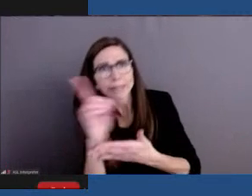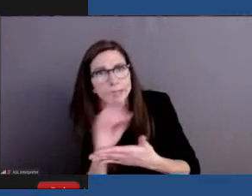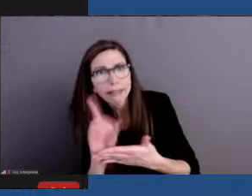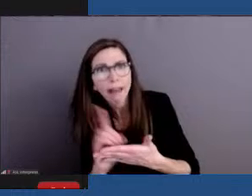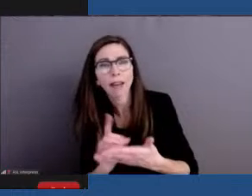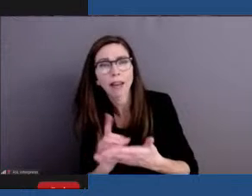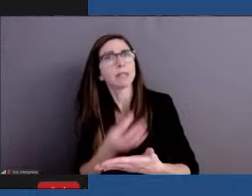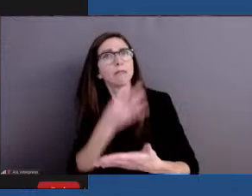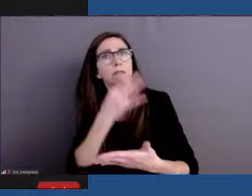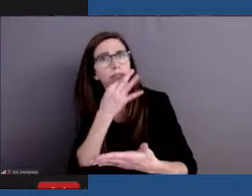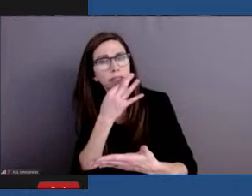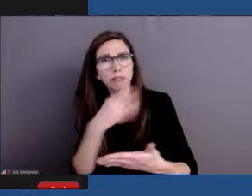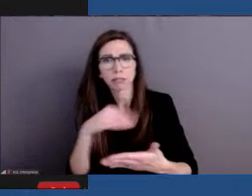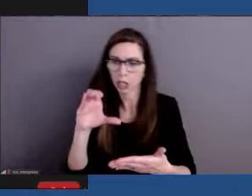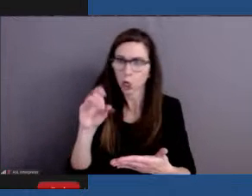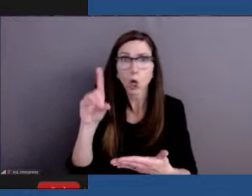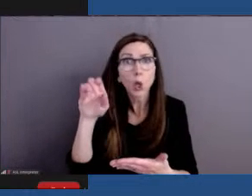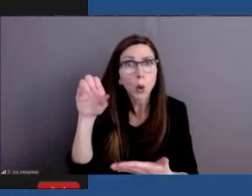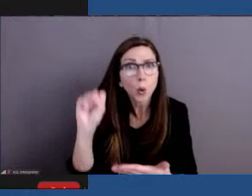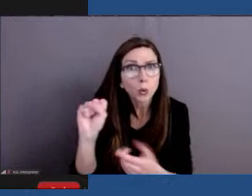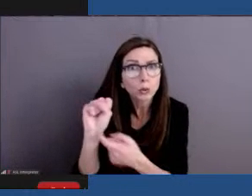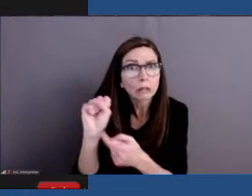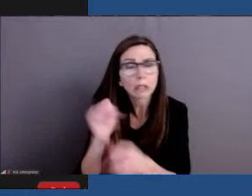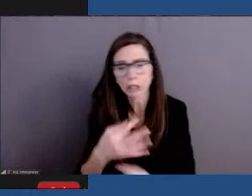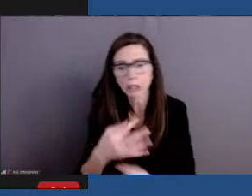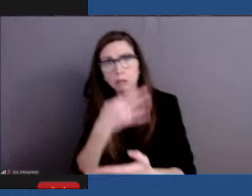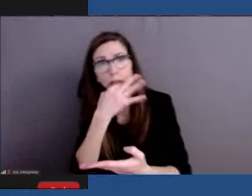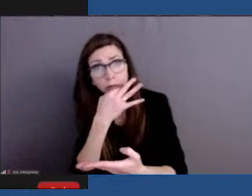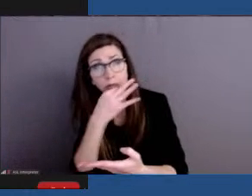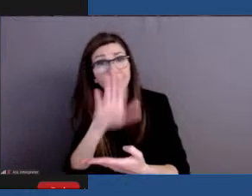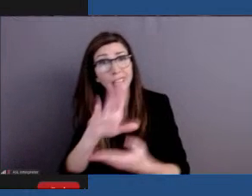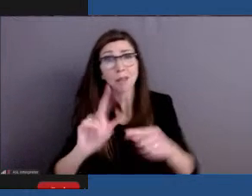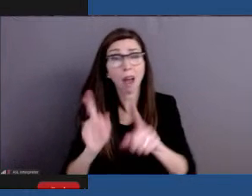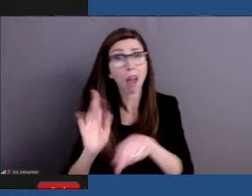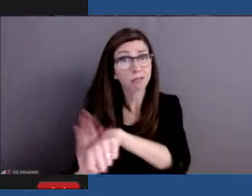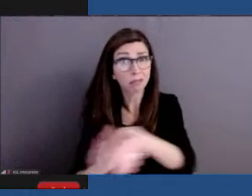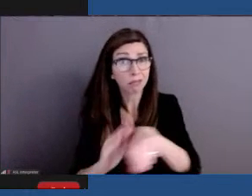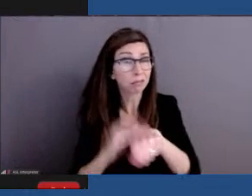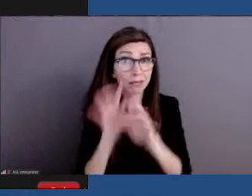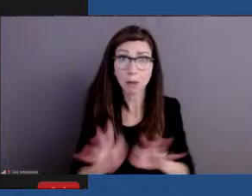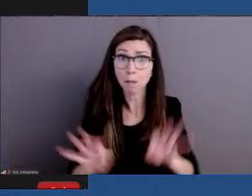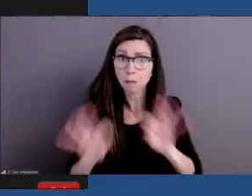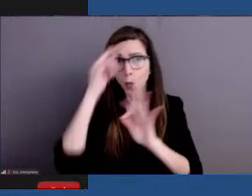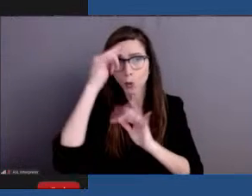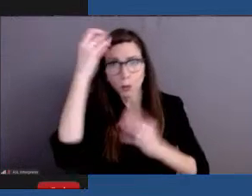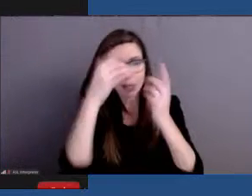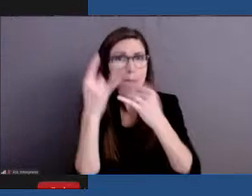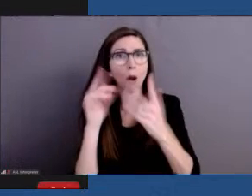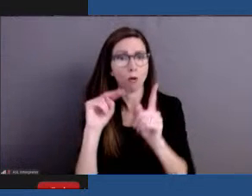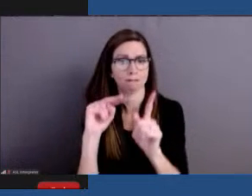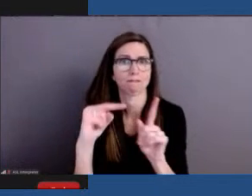important to get the perspective of other users whose needs might not yet